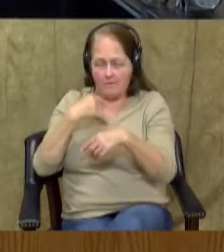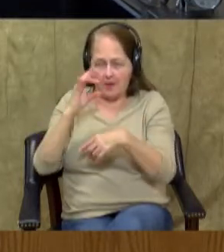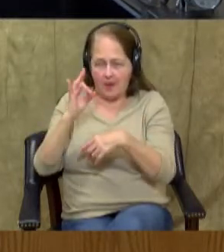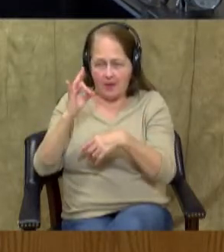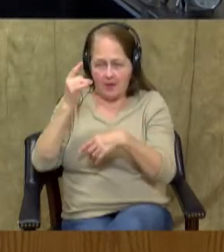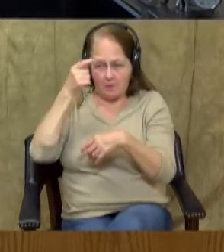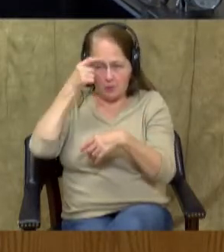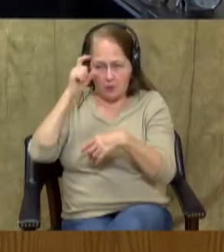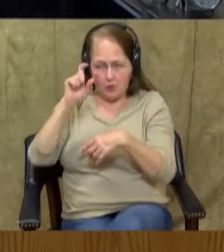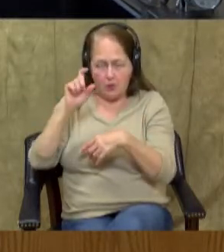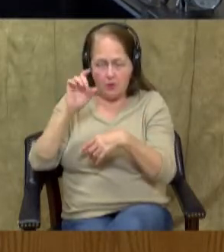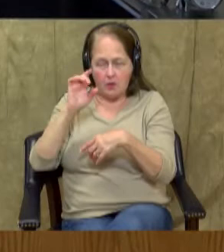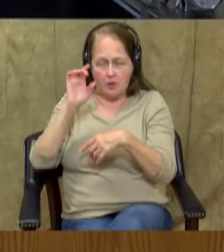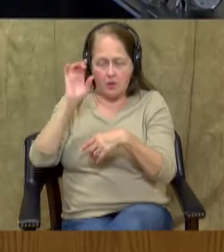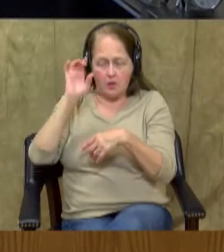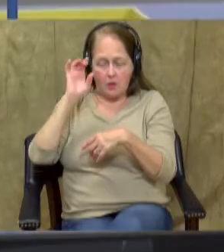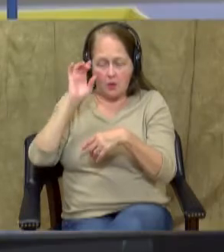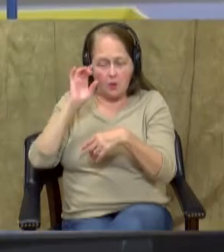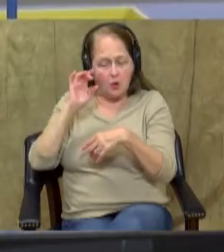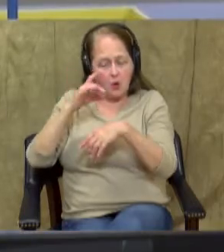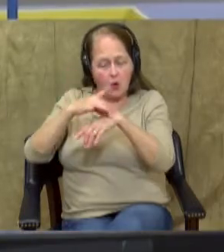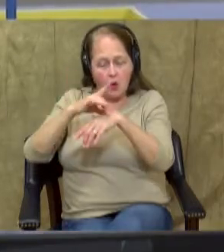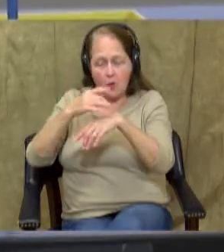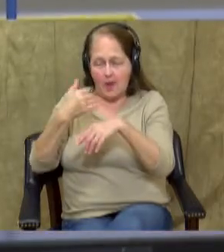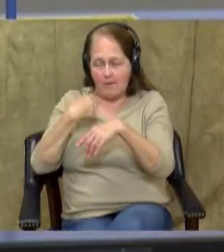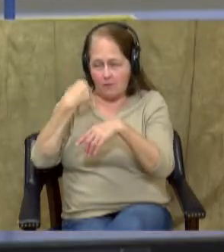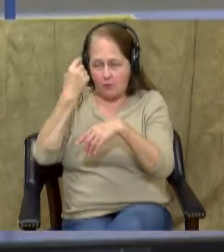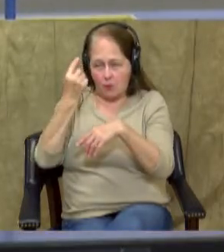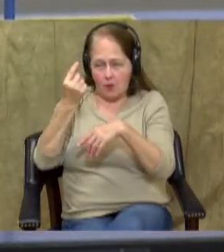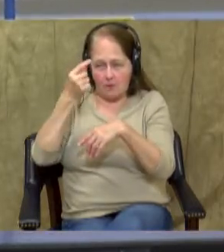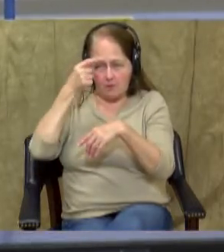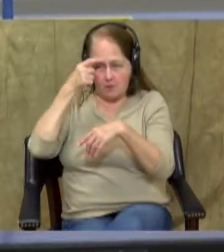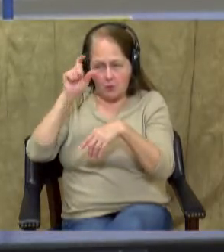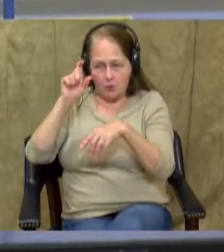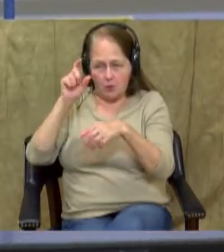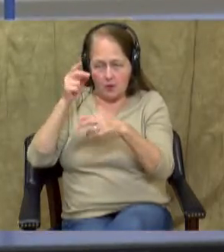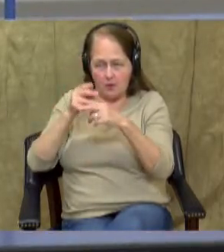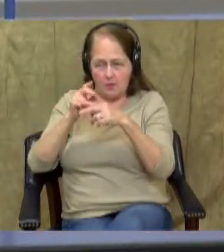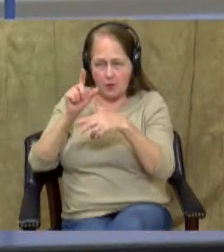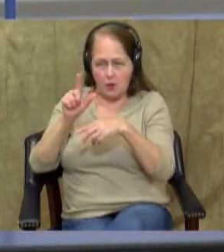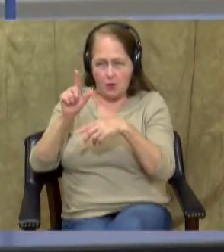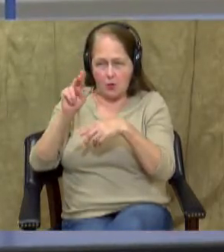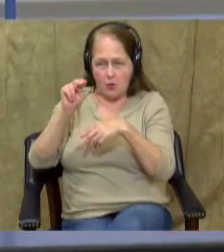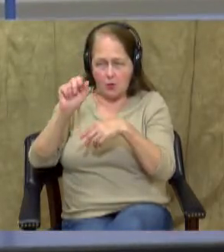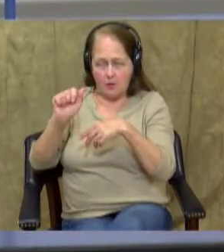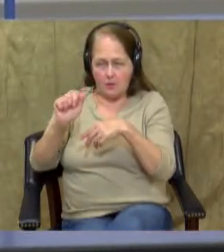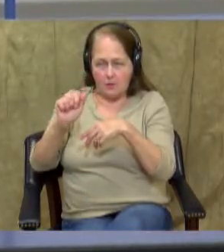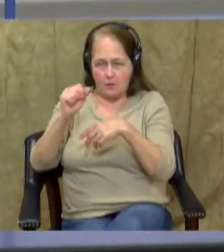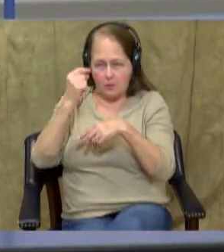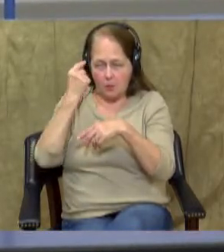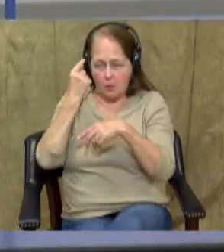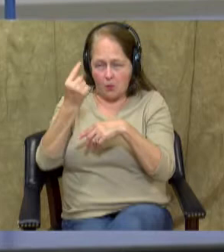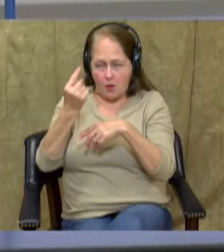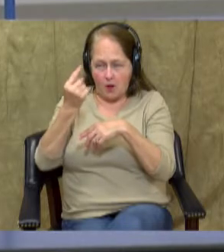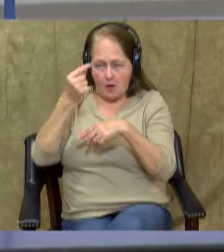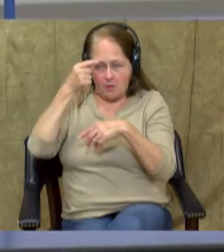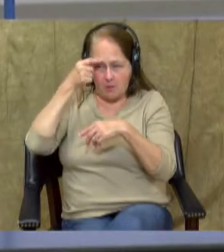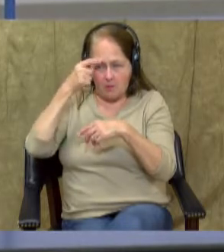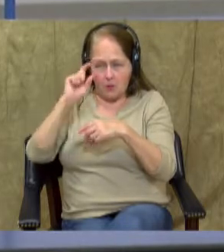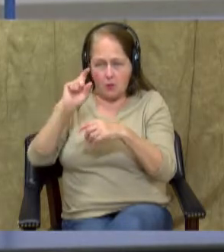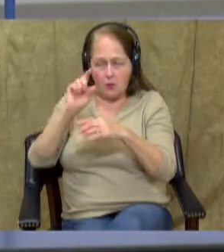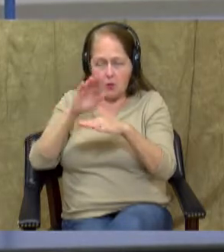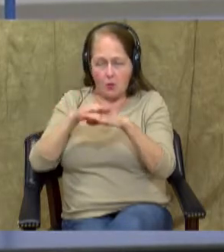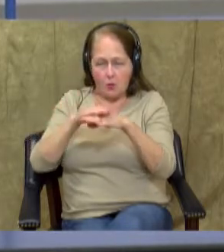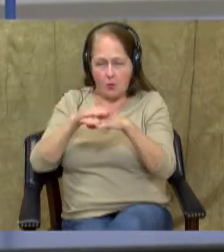Earth has one moon and her name is Luna. So what we're modeling here is the movement of that one moon around